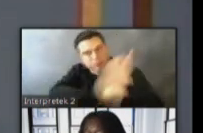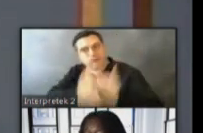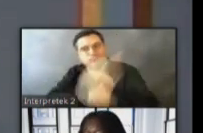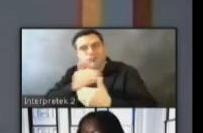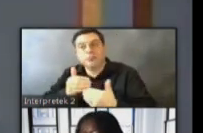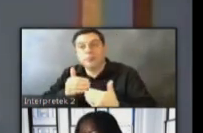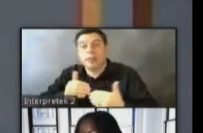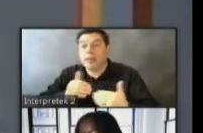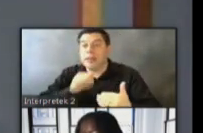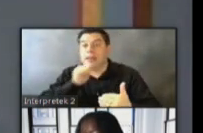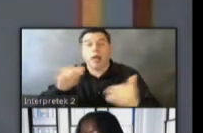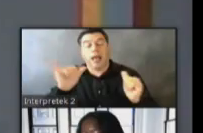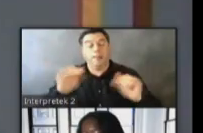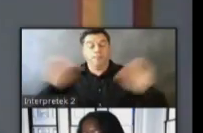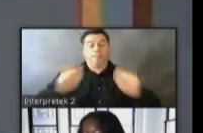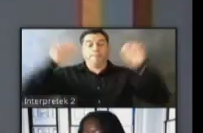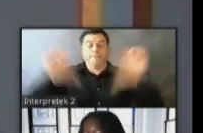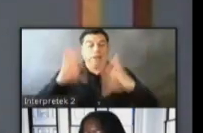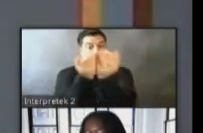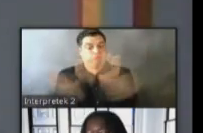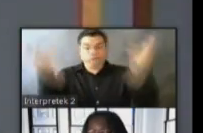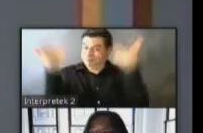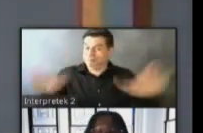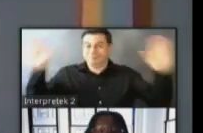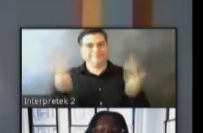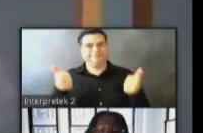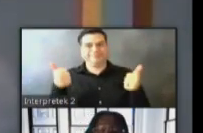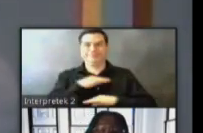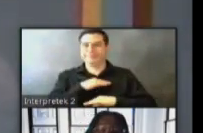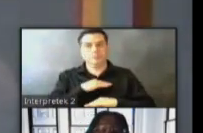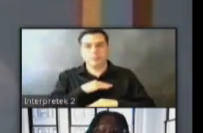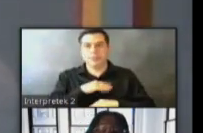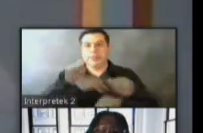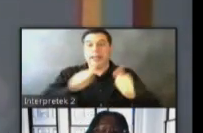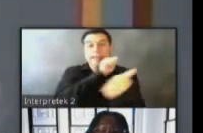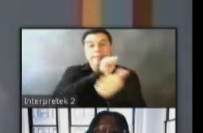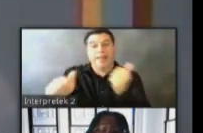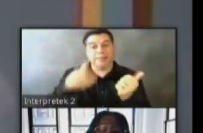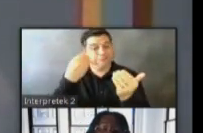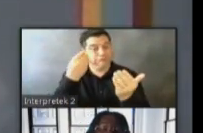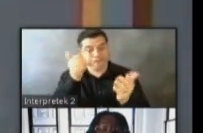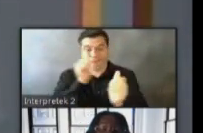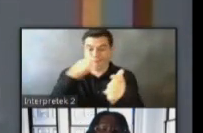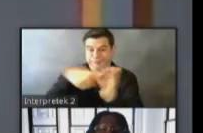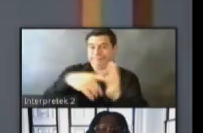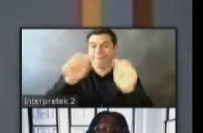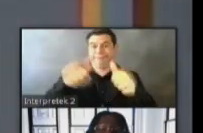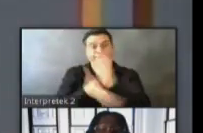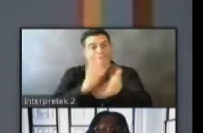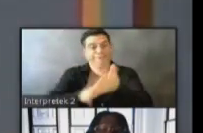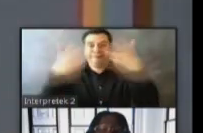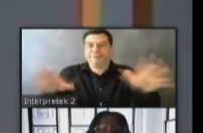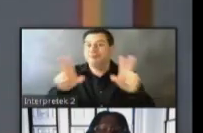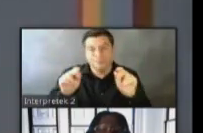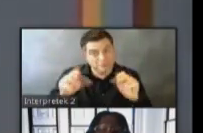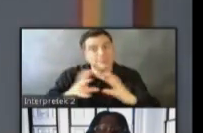that we can just pass as an ordinance and say, whew, glad that's done. Because it will be just a long slog to